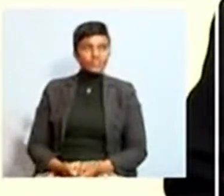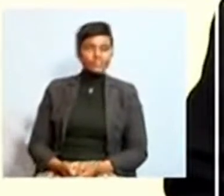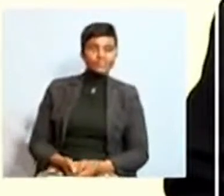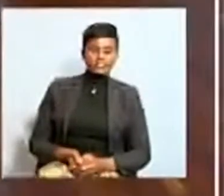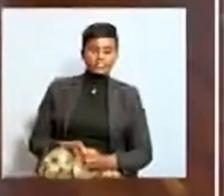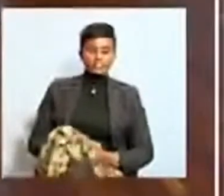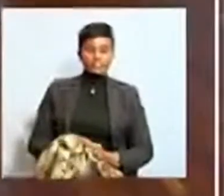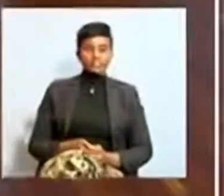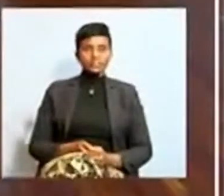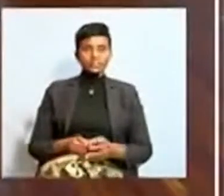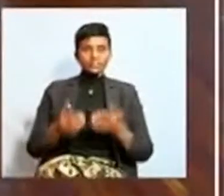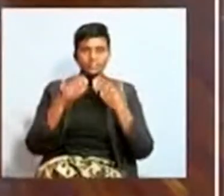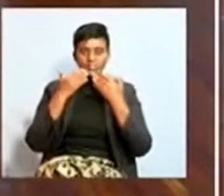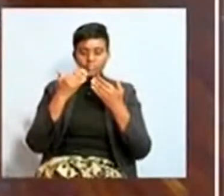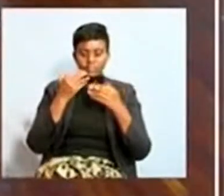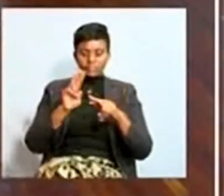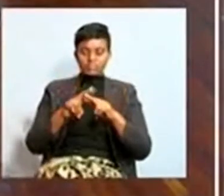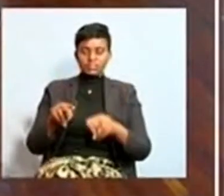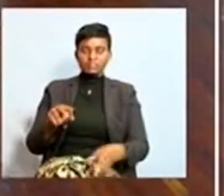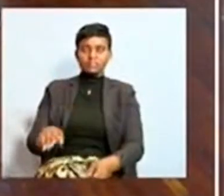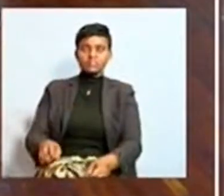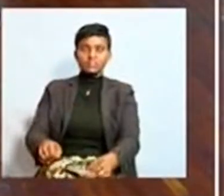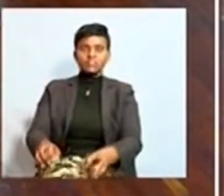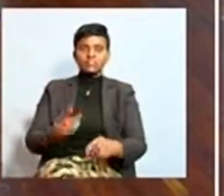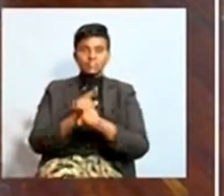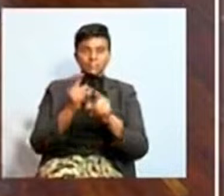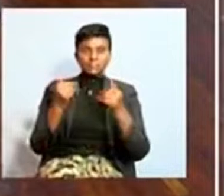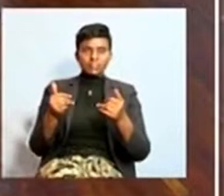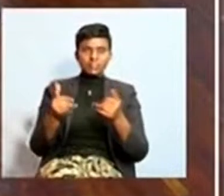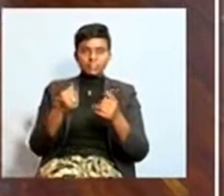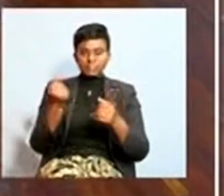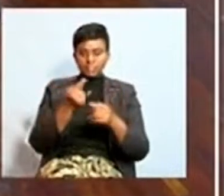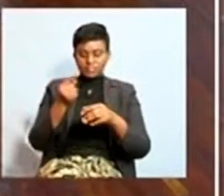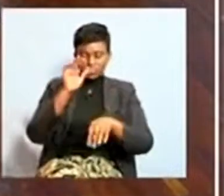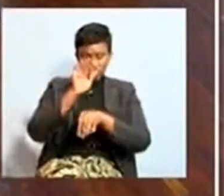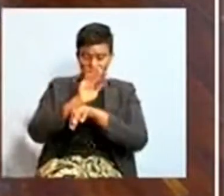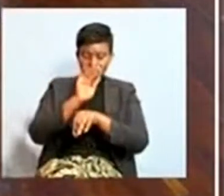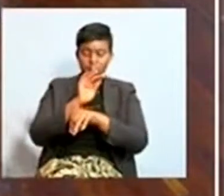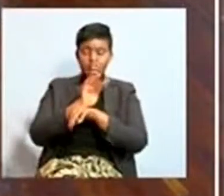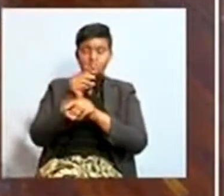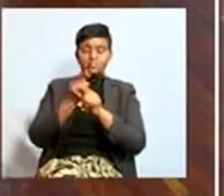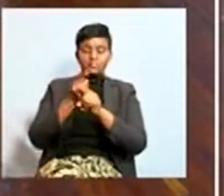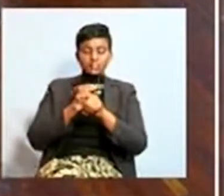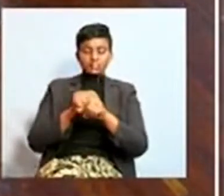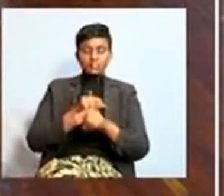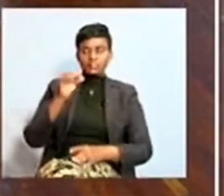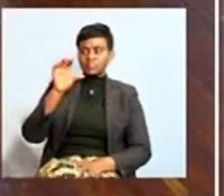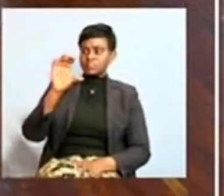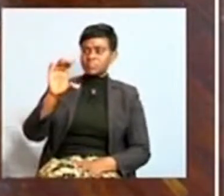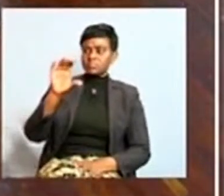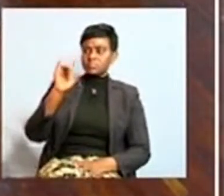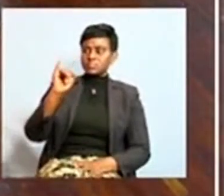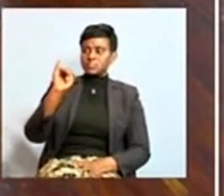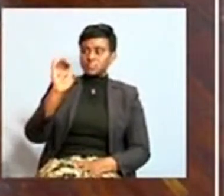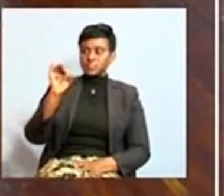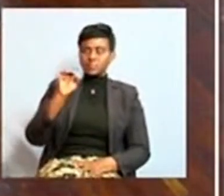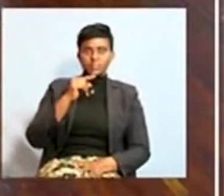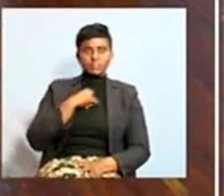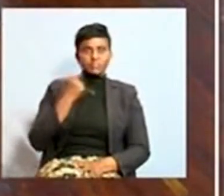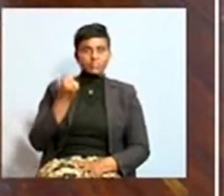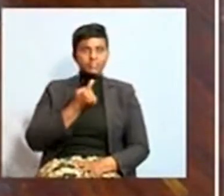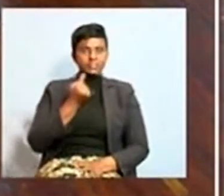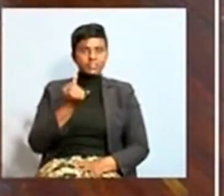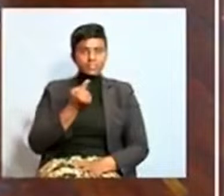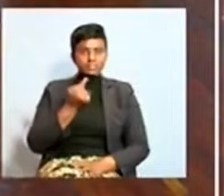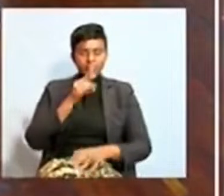Yes, thank you, Chair. Chair, just riding on the comment from our CIO, I just wanted to